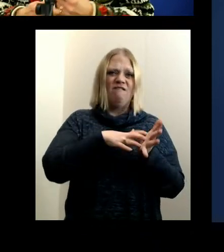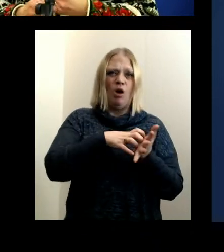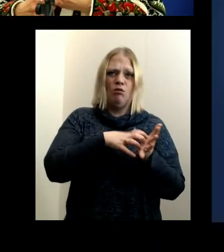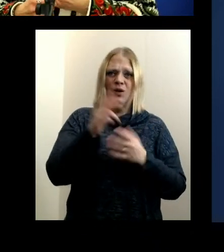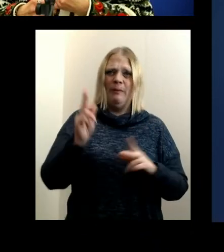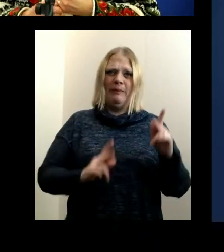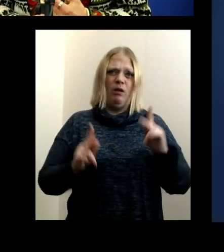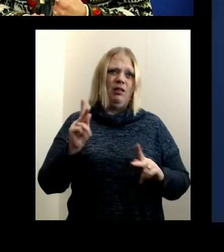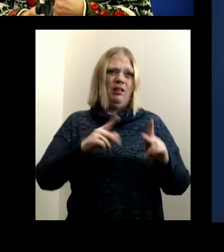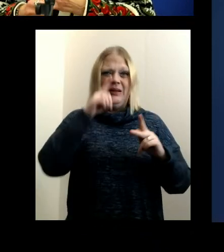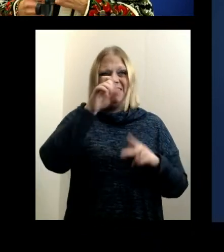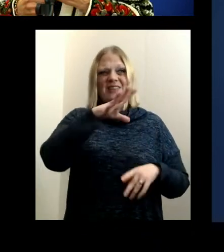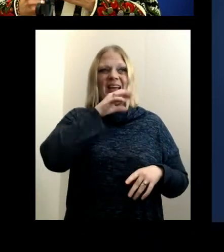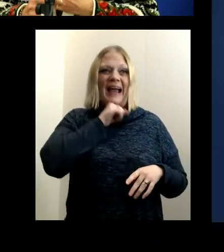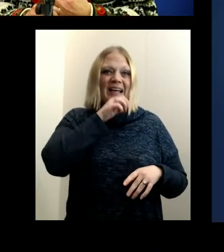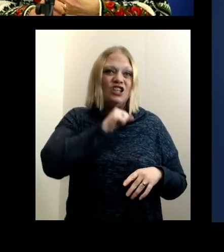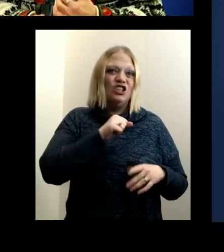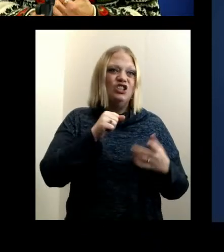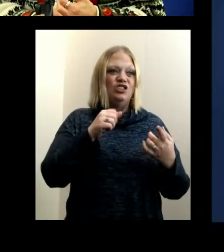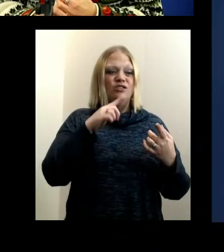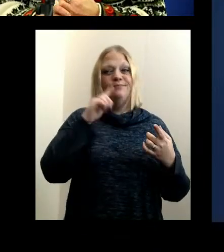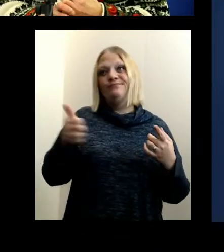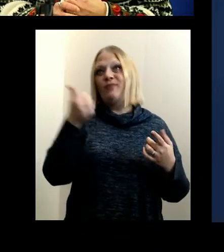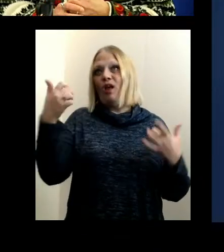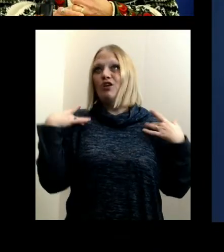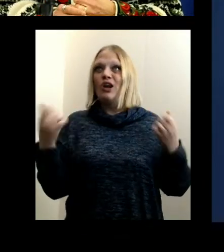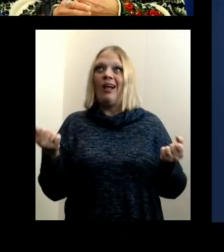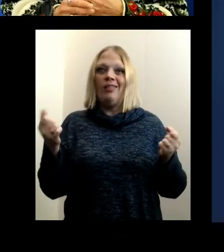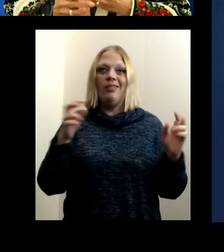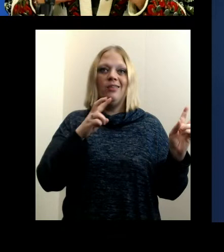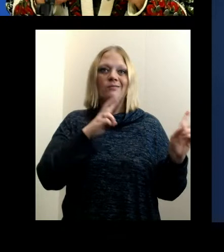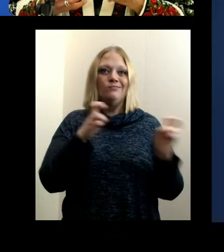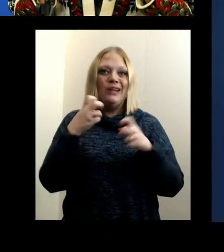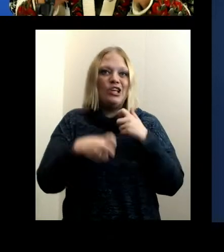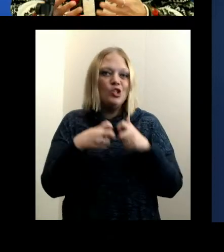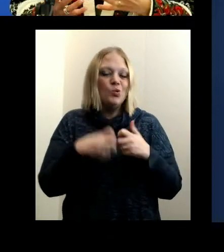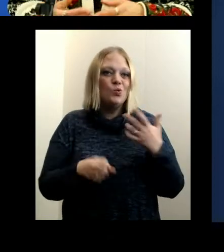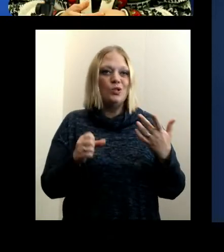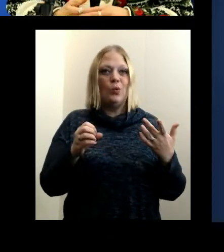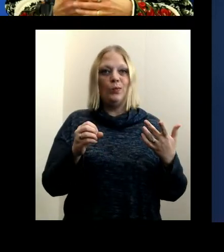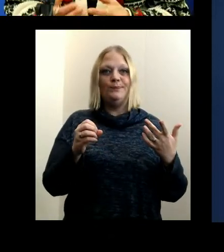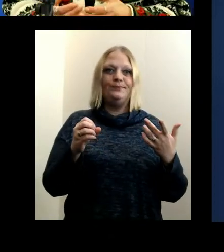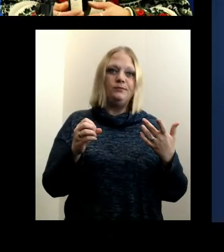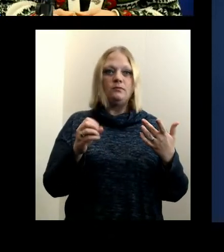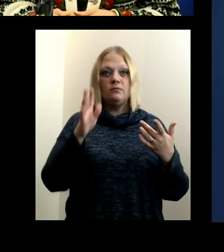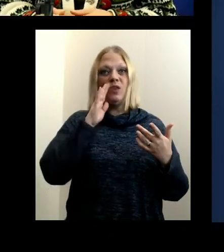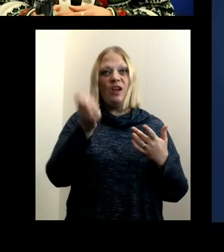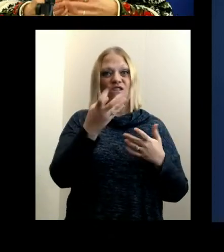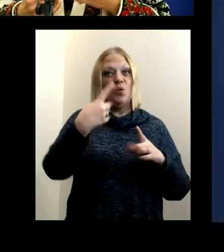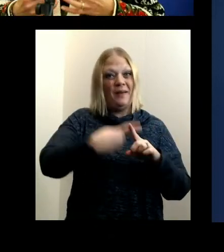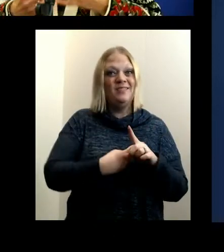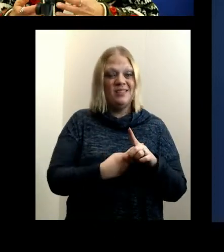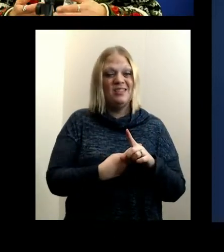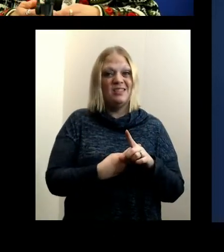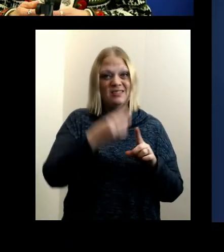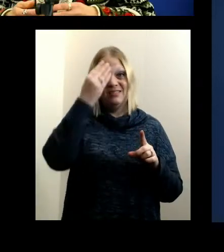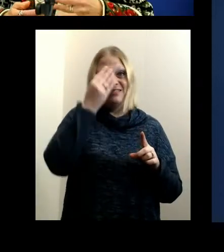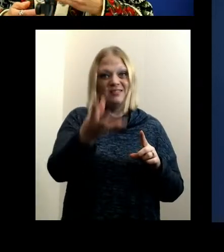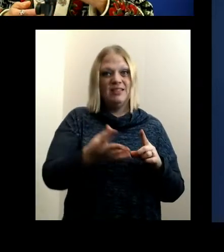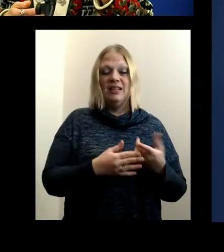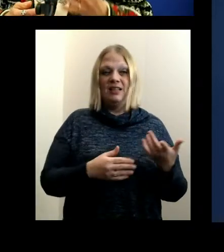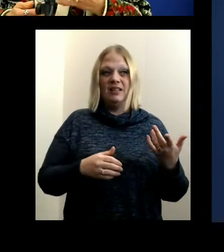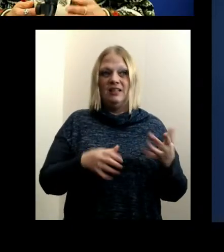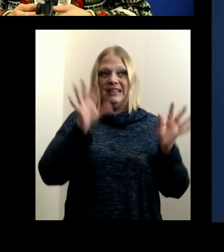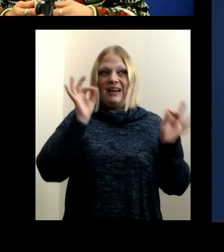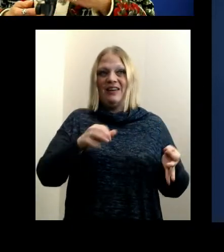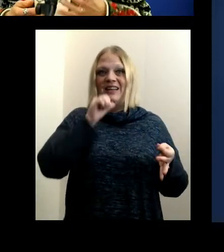individuals because of their age and because of other health status issues. So it's going to be a few months. It definitely will not be